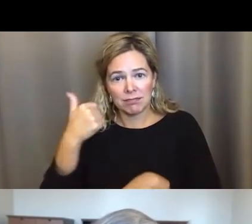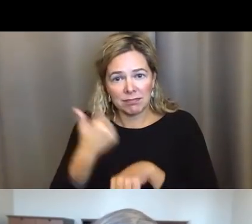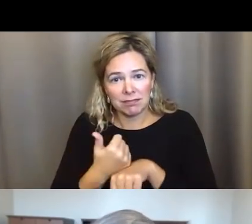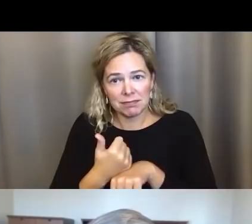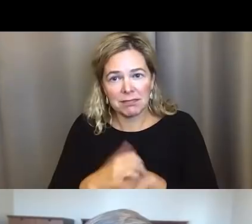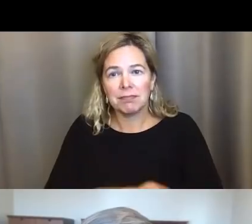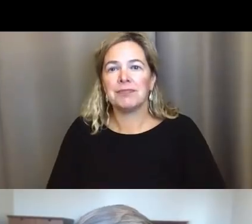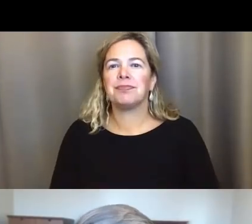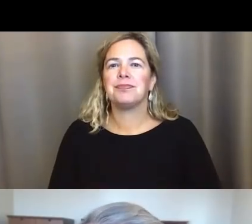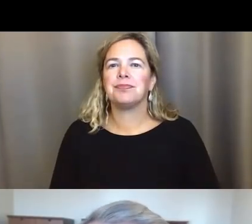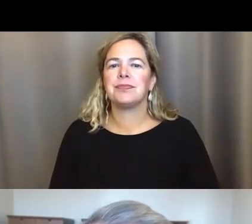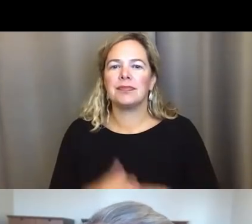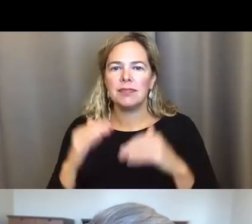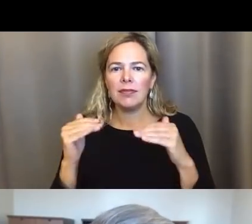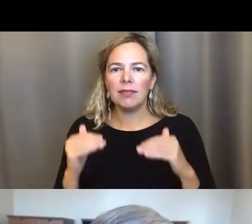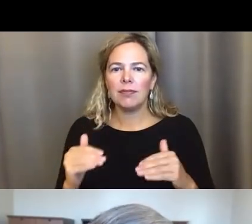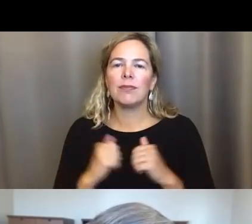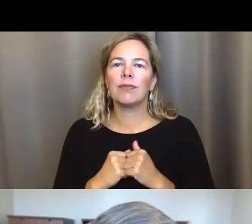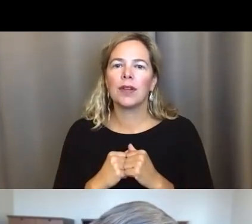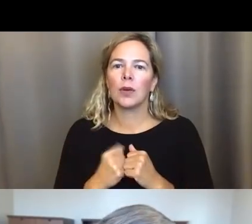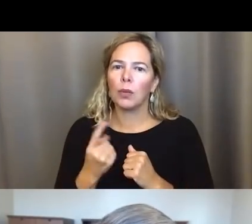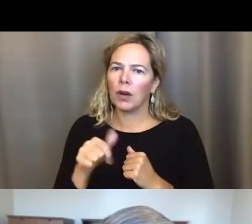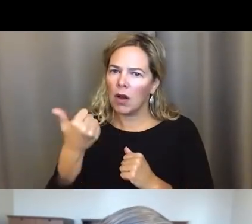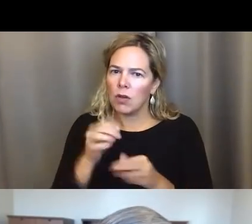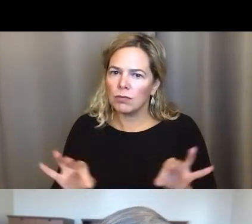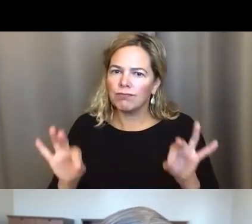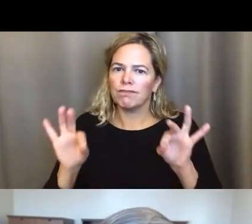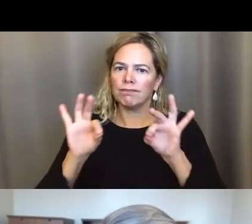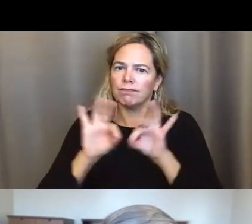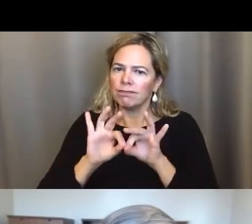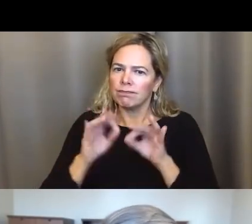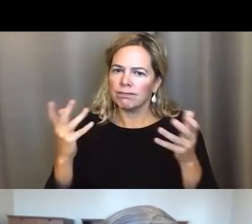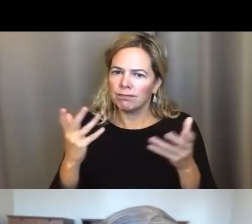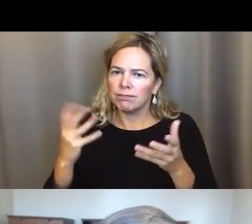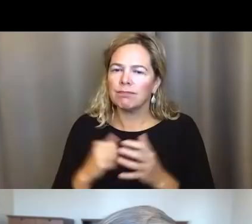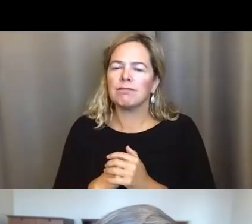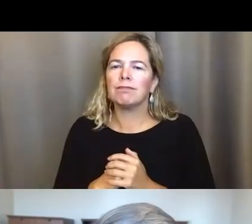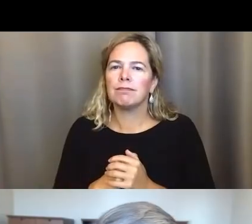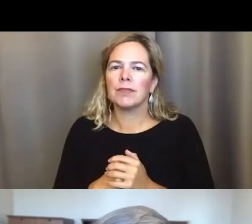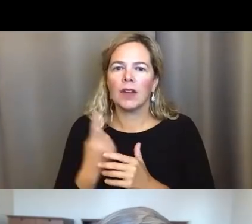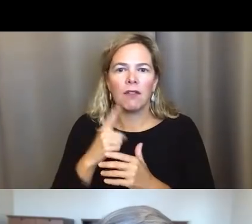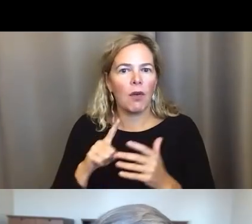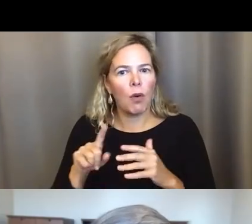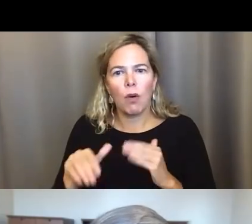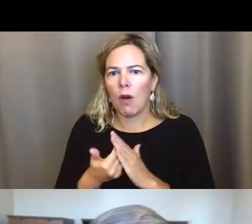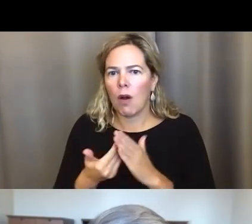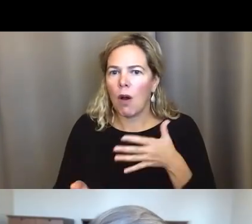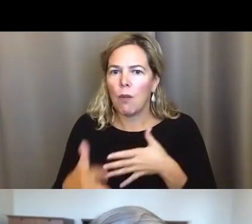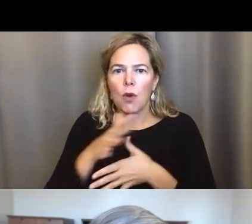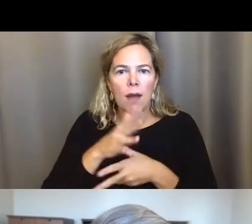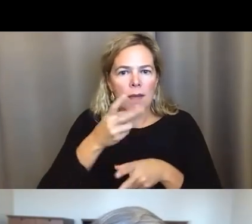One other critical thing that we need to do is that for all our primary care as well as our specialty